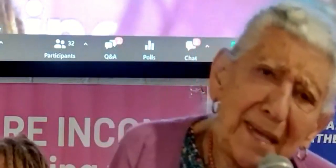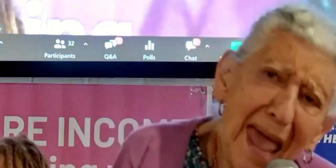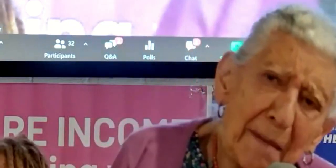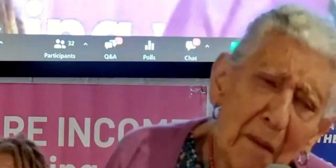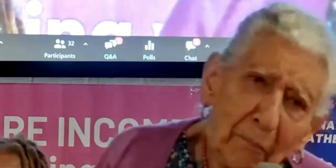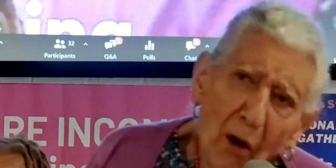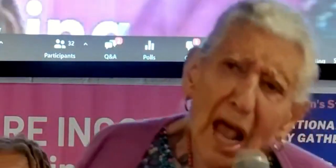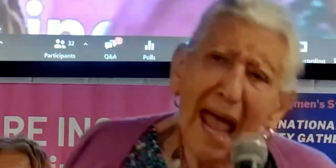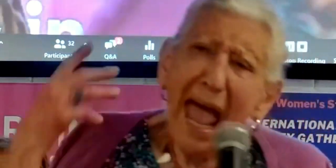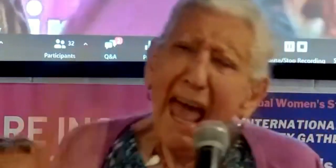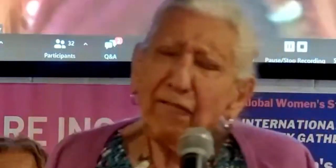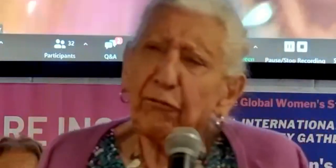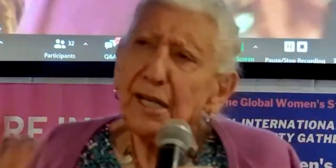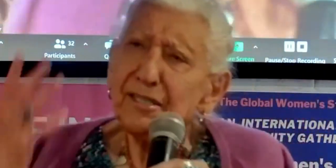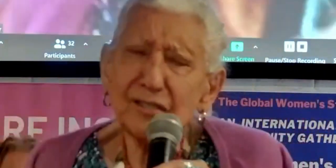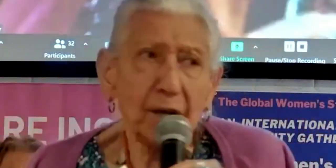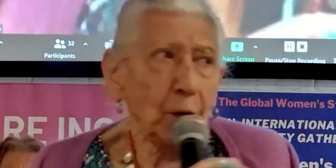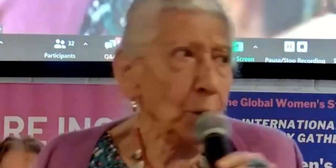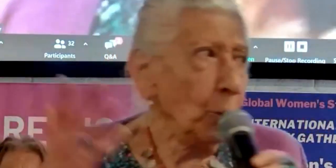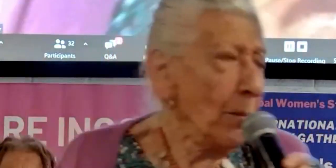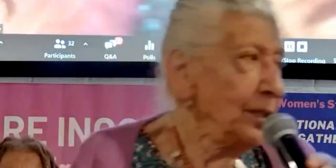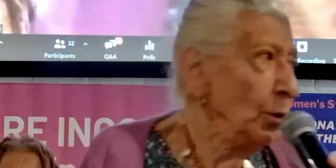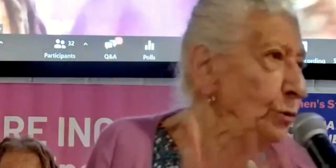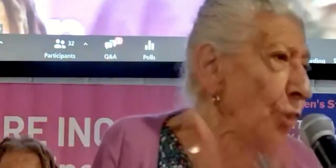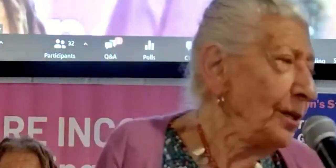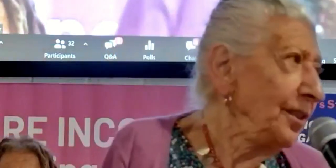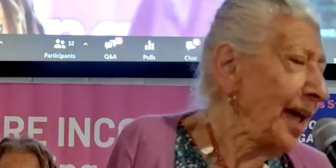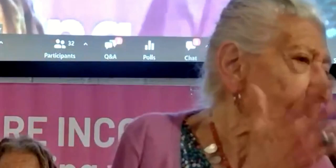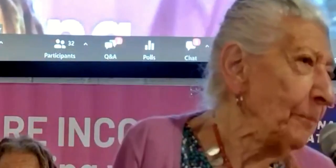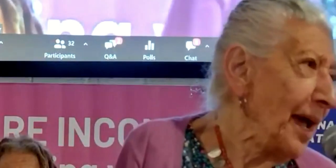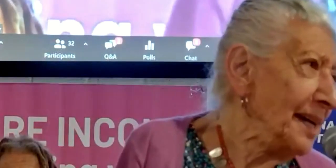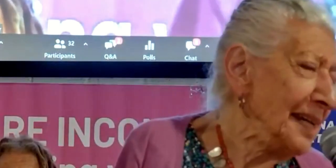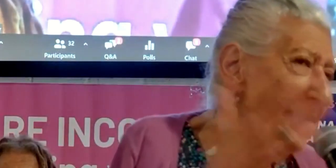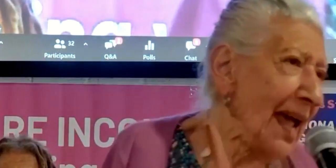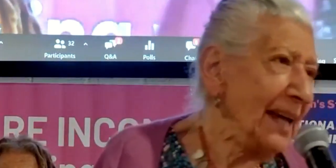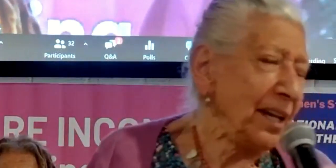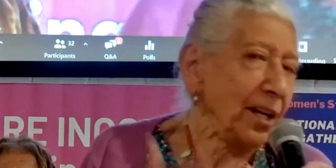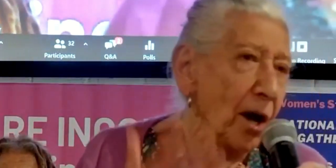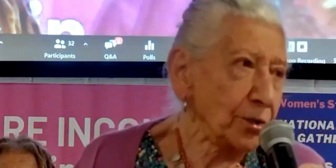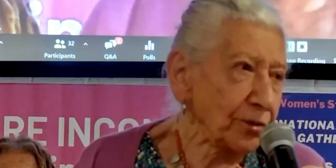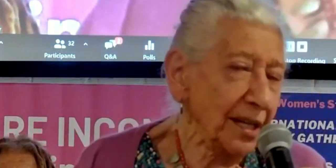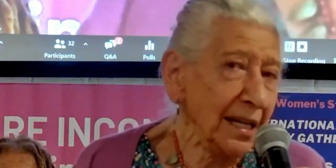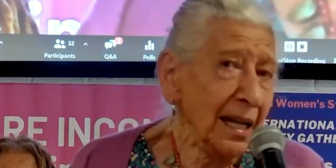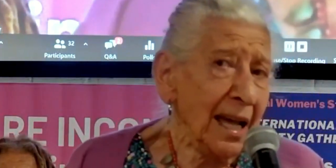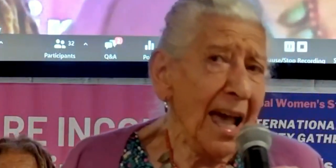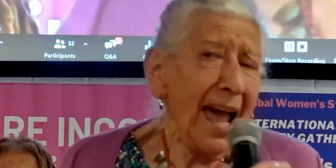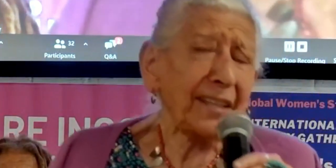that became part. Every single woman who joined the campaign in any